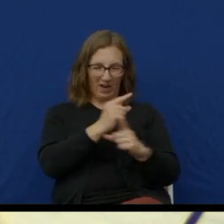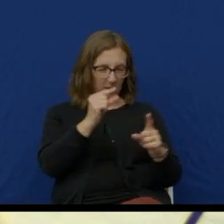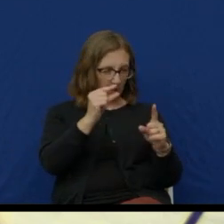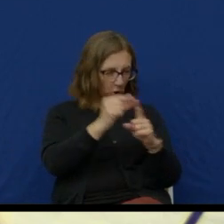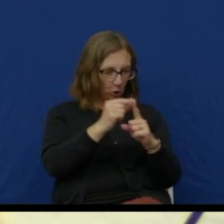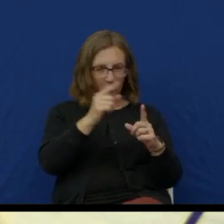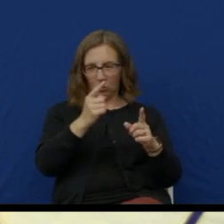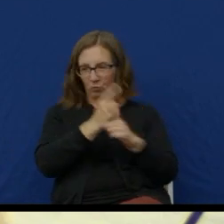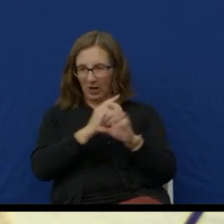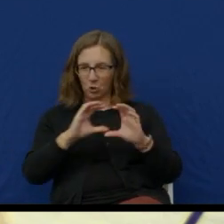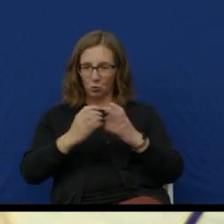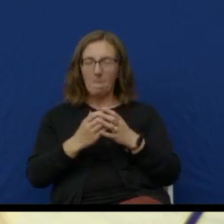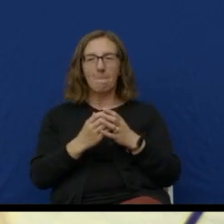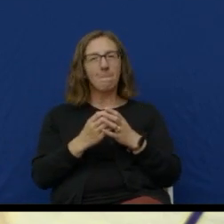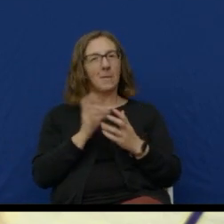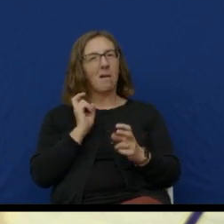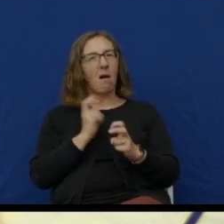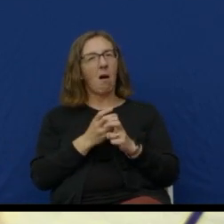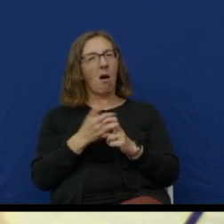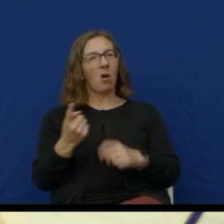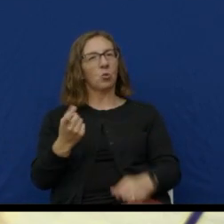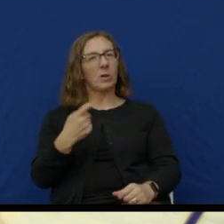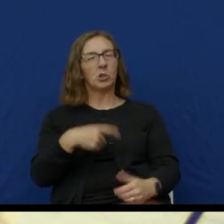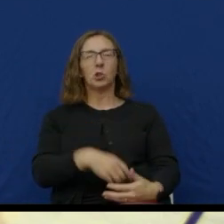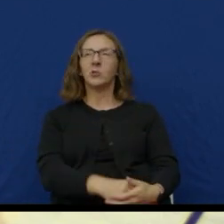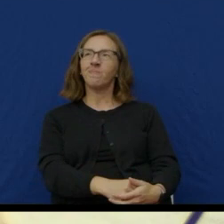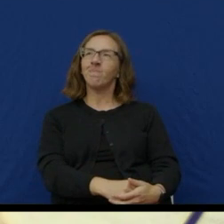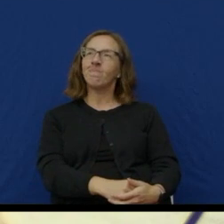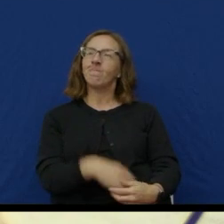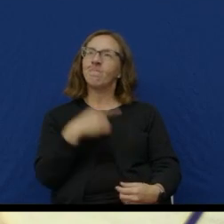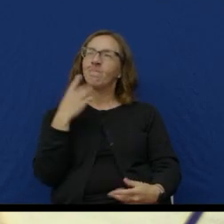is a really tough question.